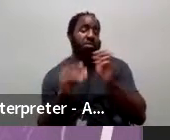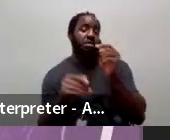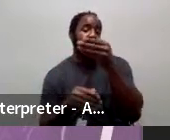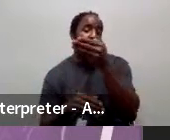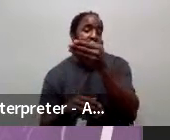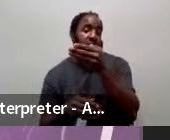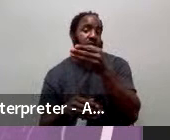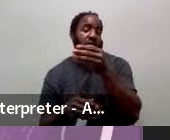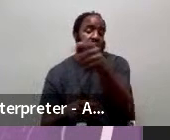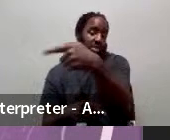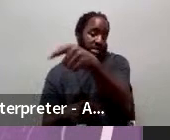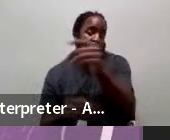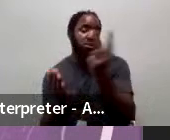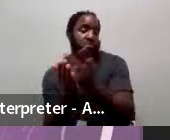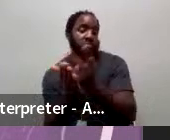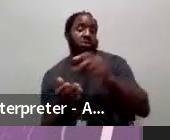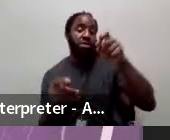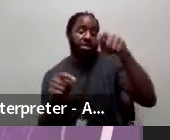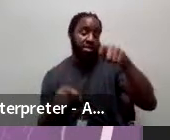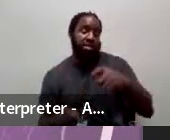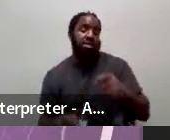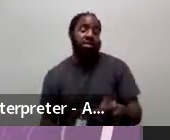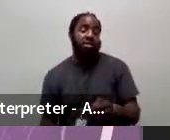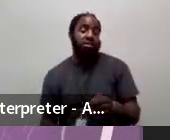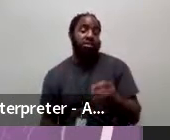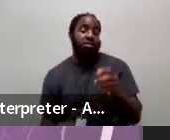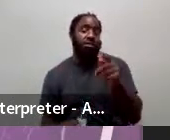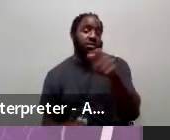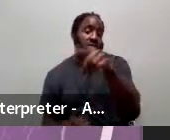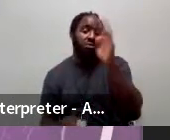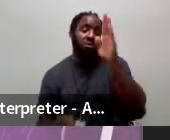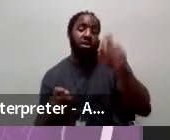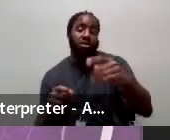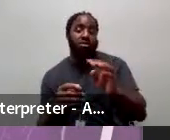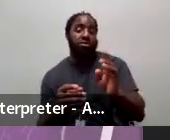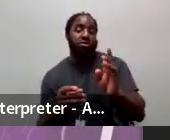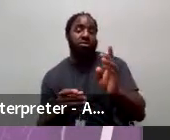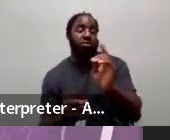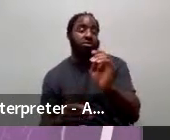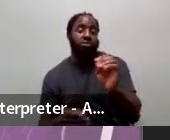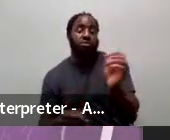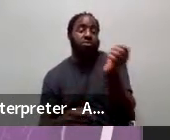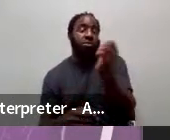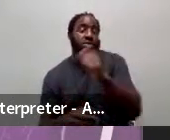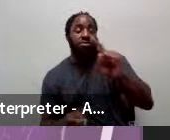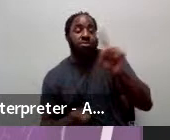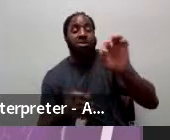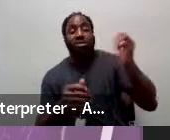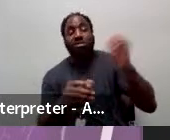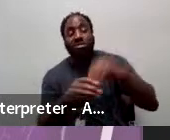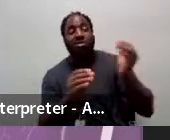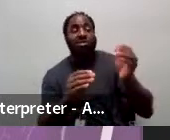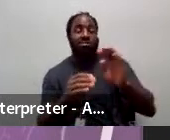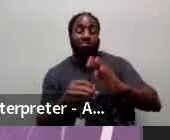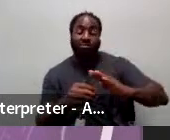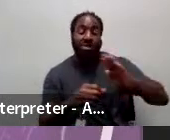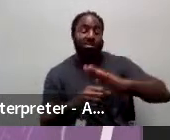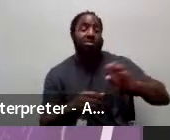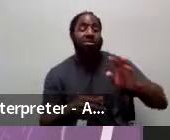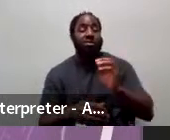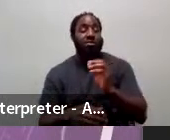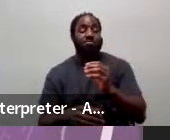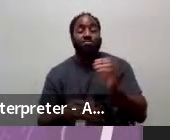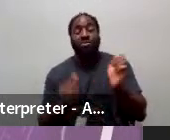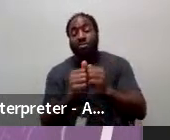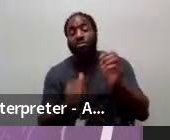parking needs, as they would have to do anywhere else in the city as well under the zoning, and we're not seeking